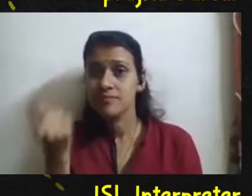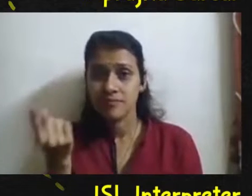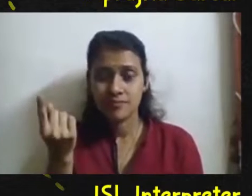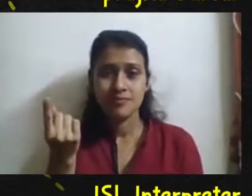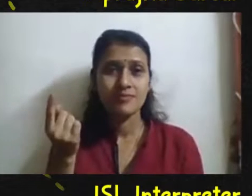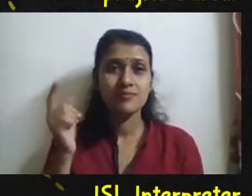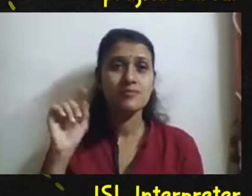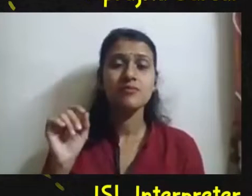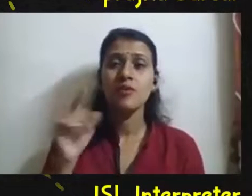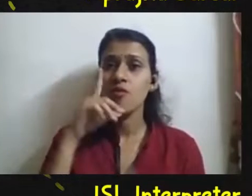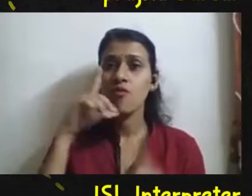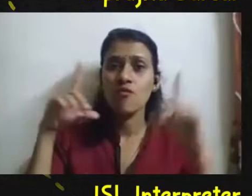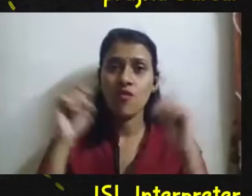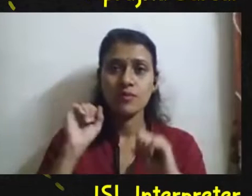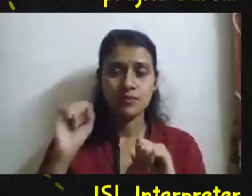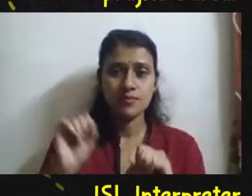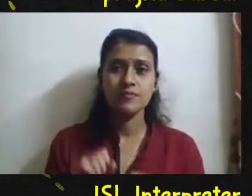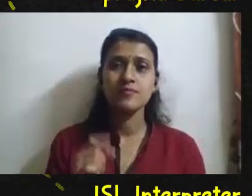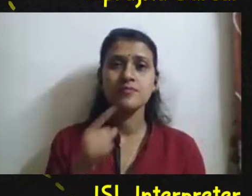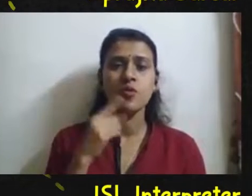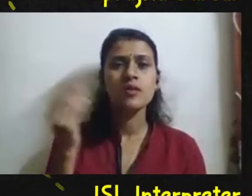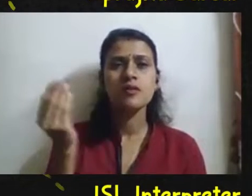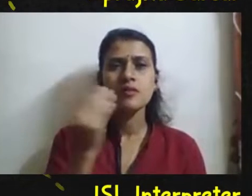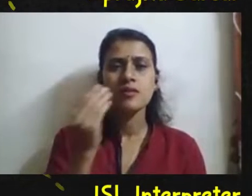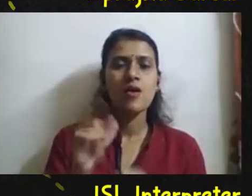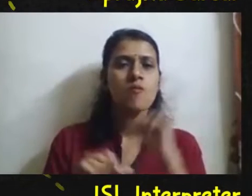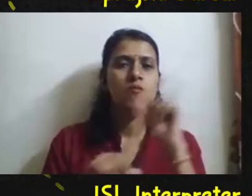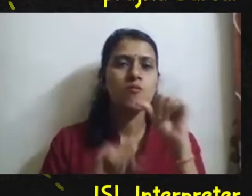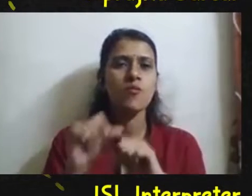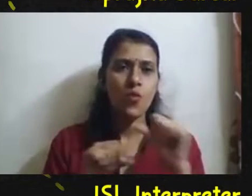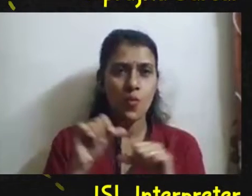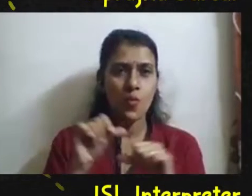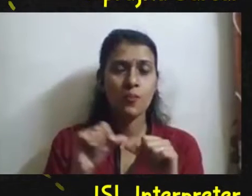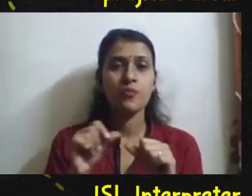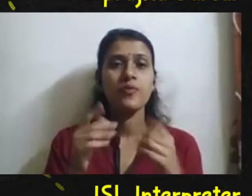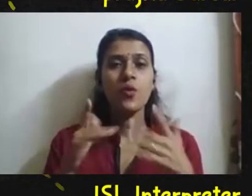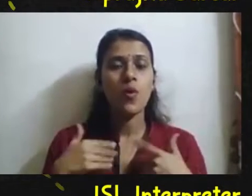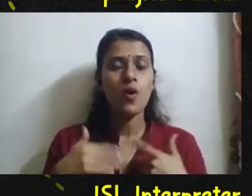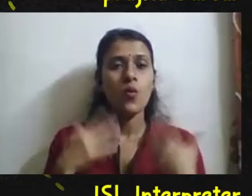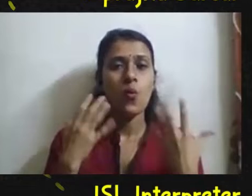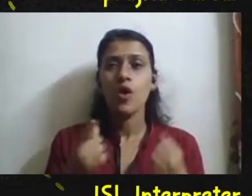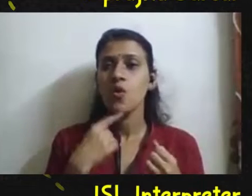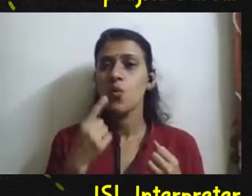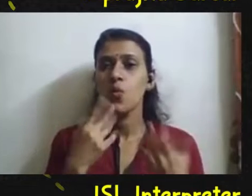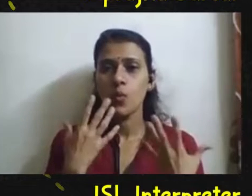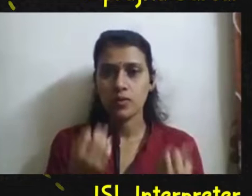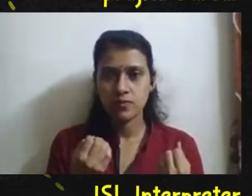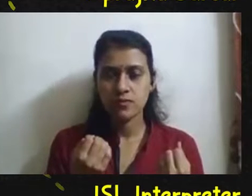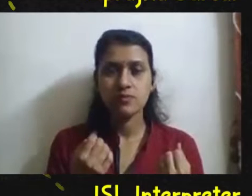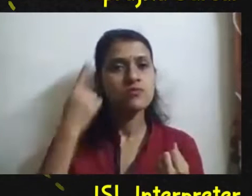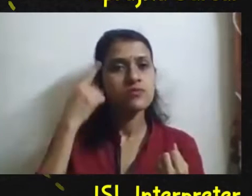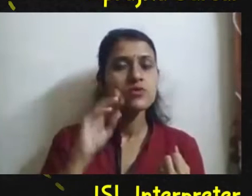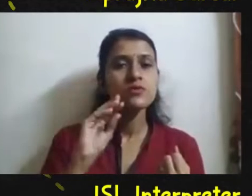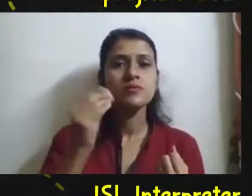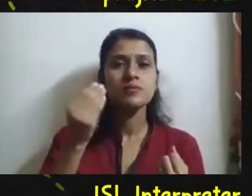IUDs for a certain kind of woman, a woman who wants happiness, who wants to do better for the